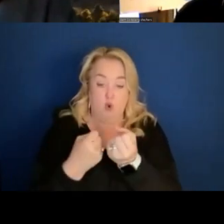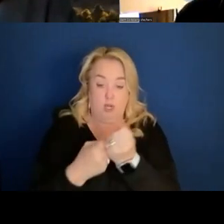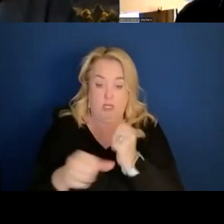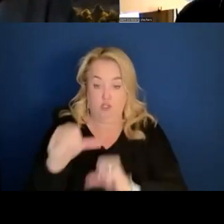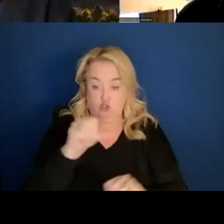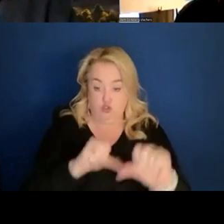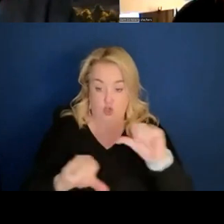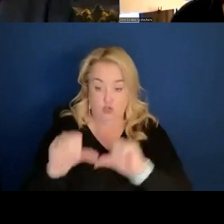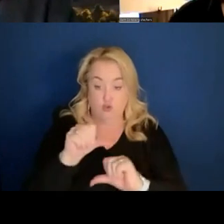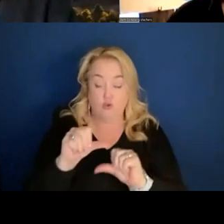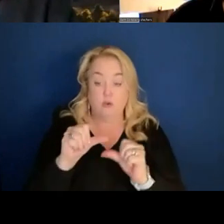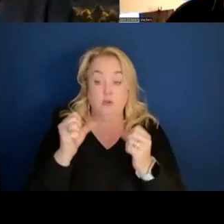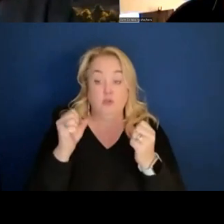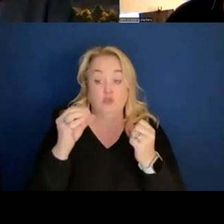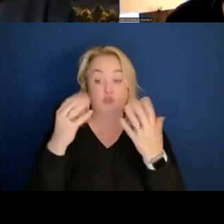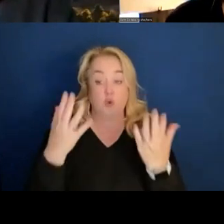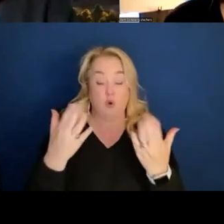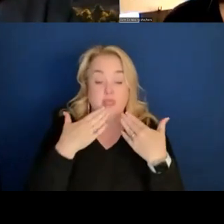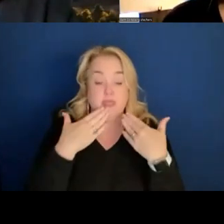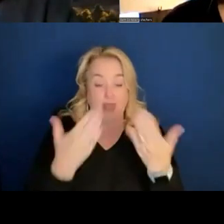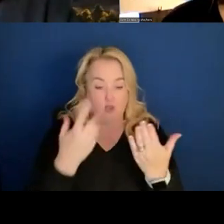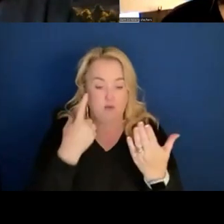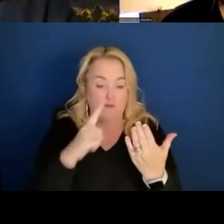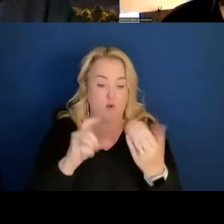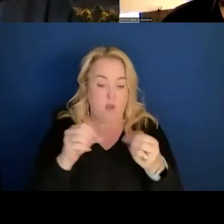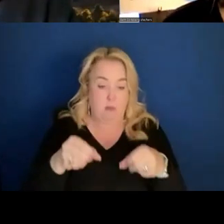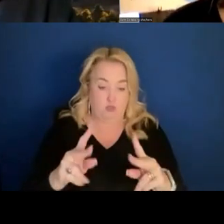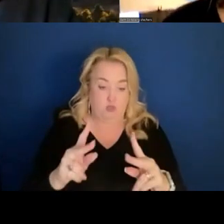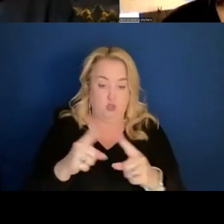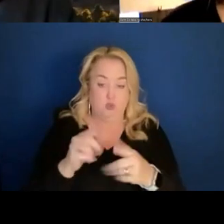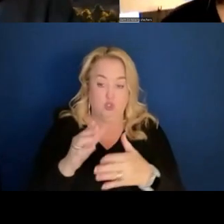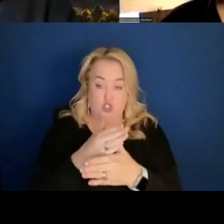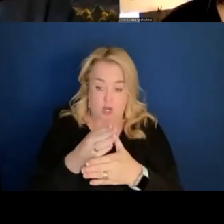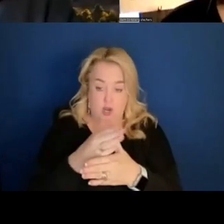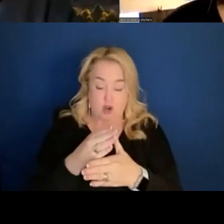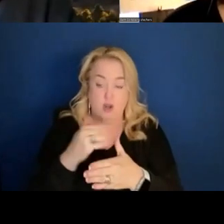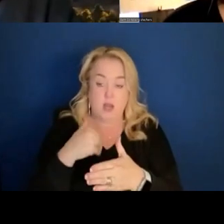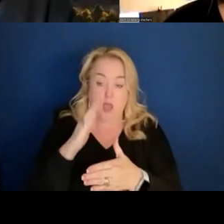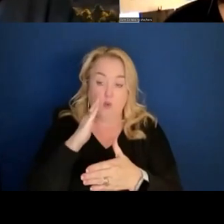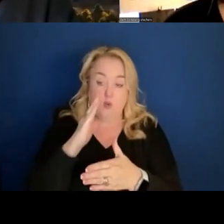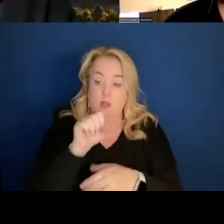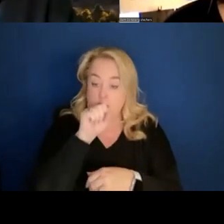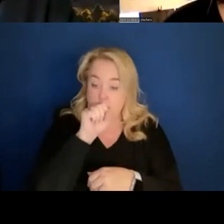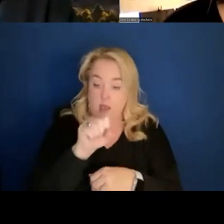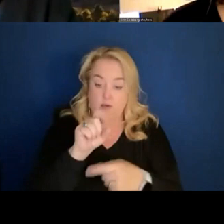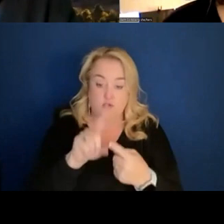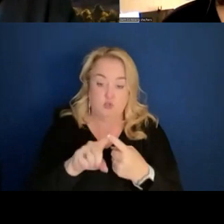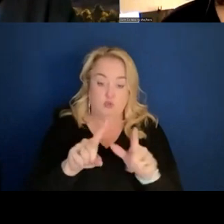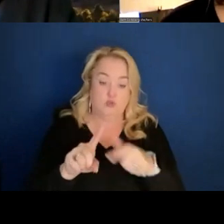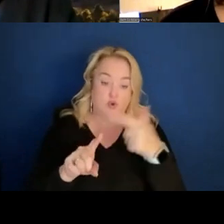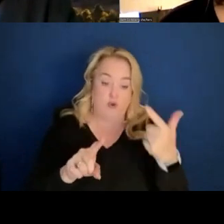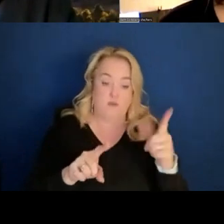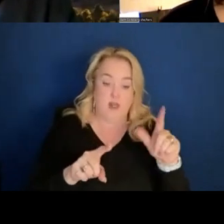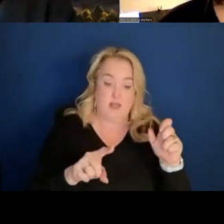So with that, I thank you for the opportunity to share this model, and I would love to turn it over to